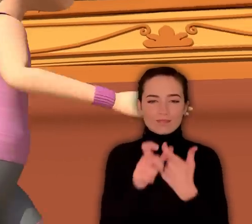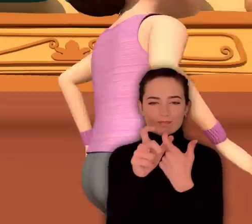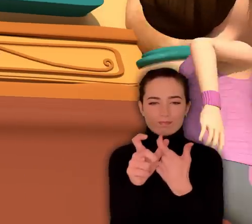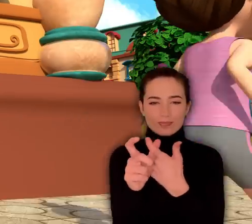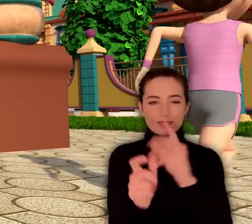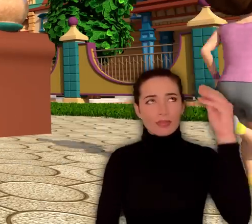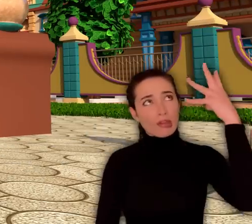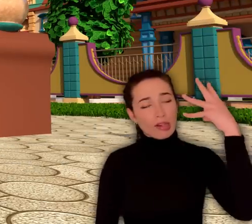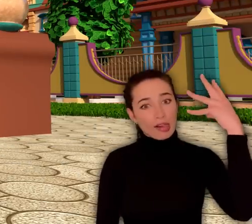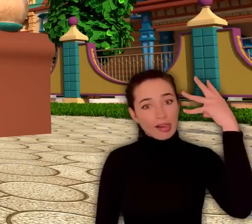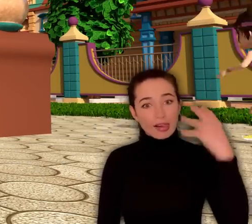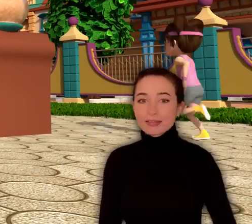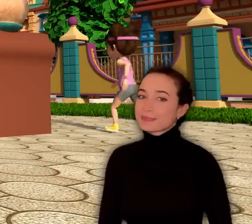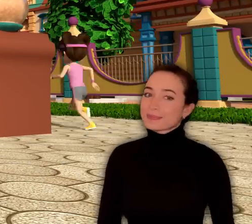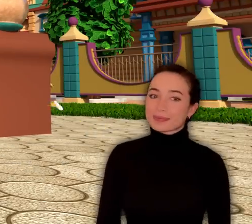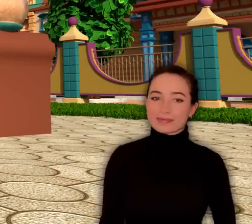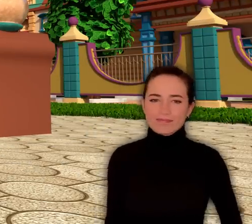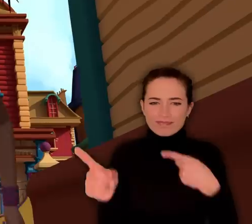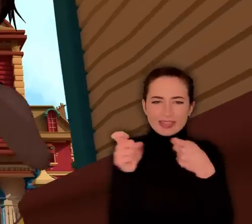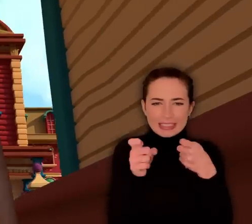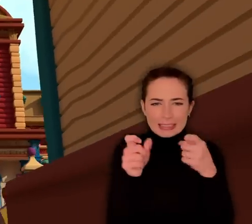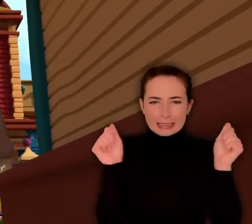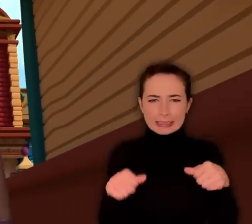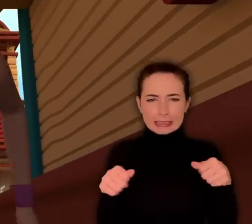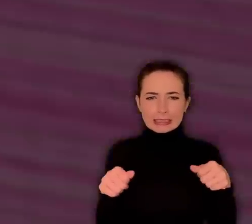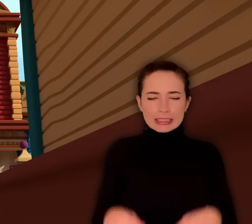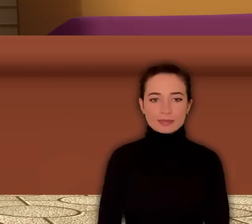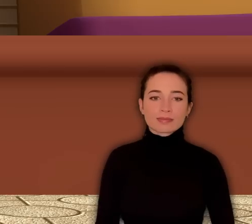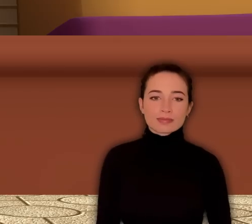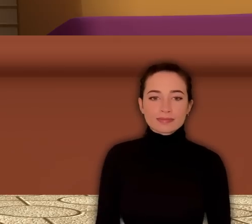all will run under the sun is